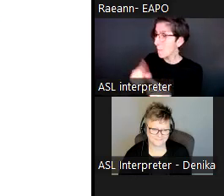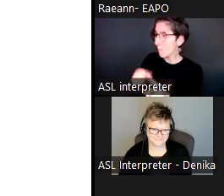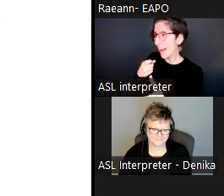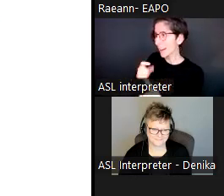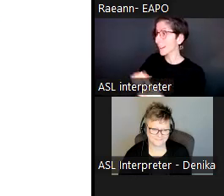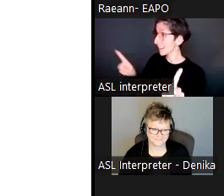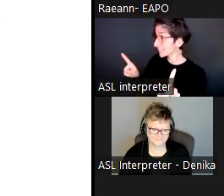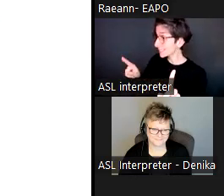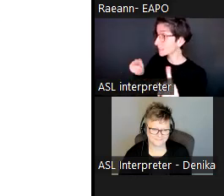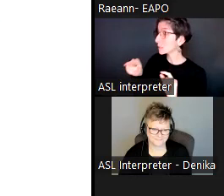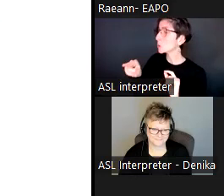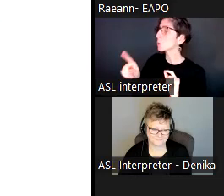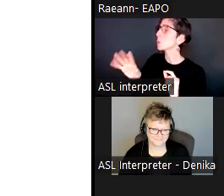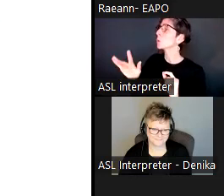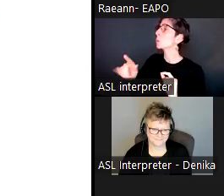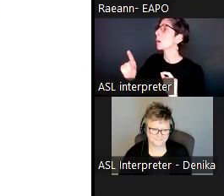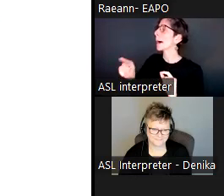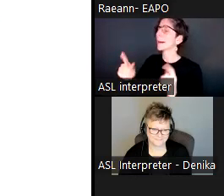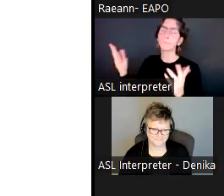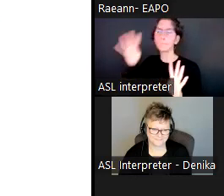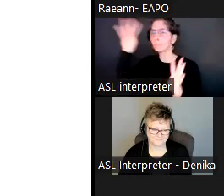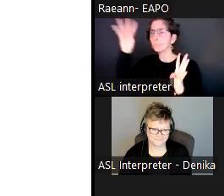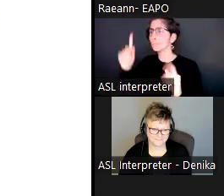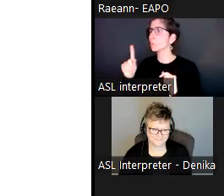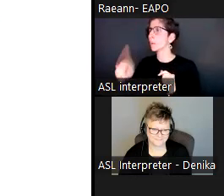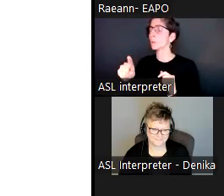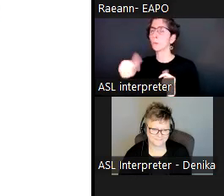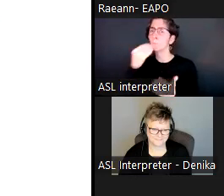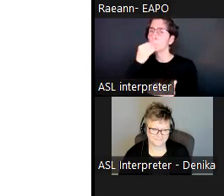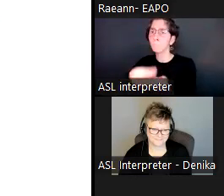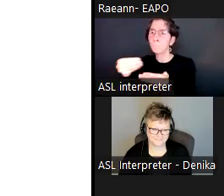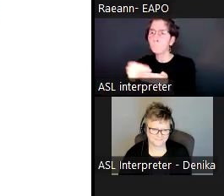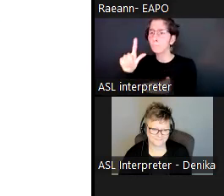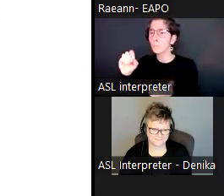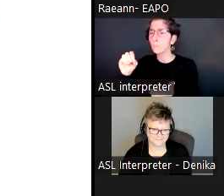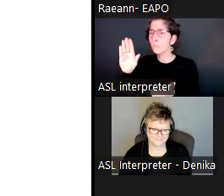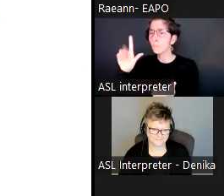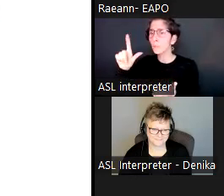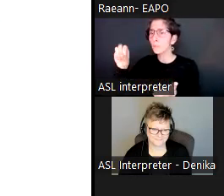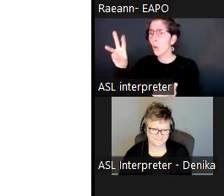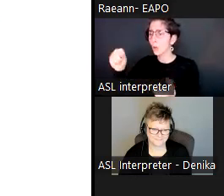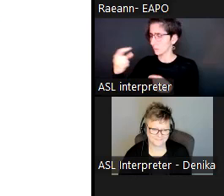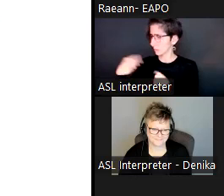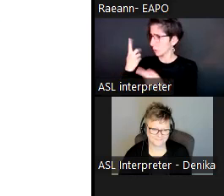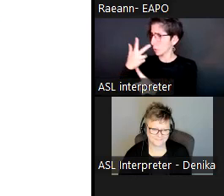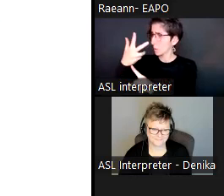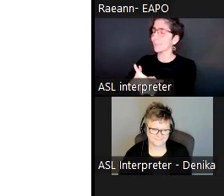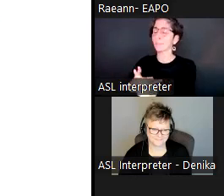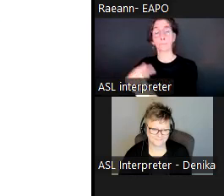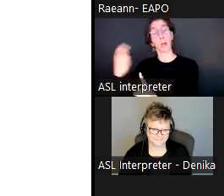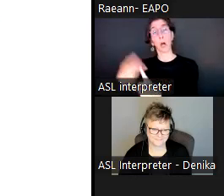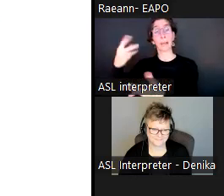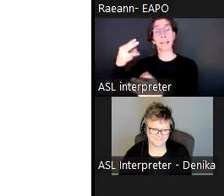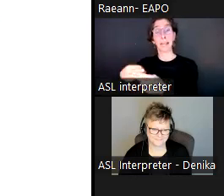you went to Loblaws in the last 3 months and your name was put in a draw for